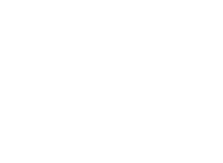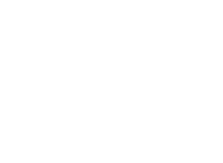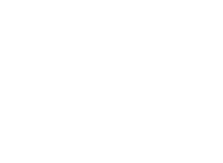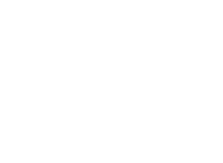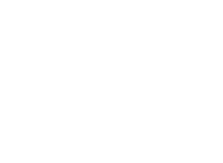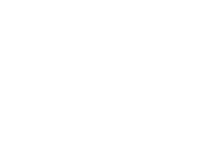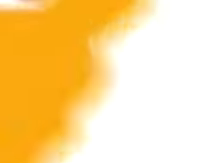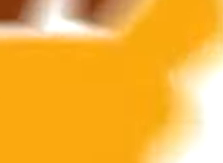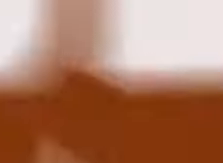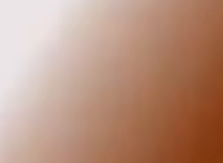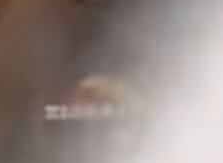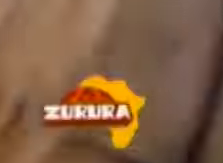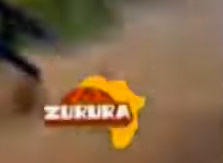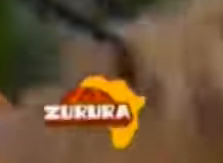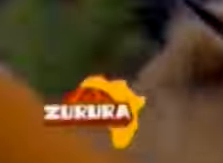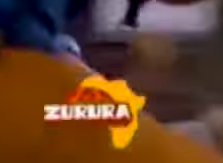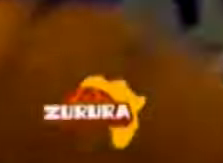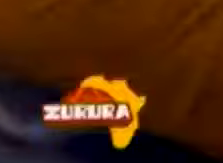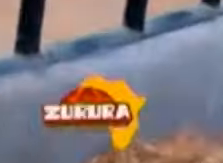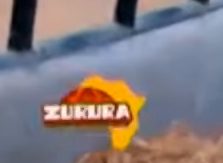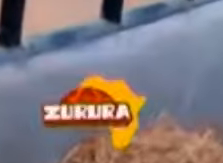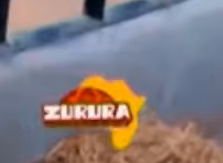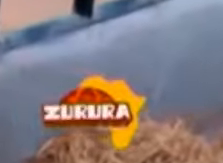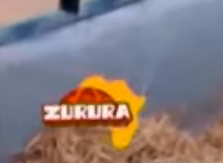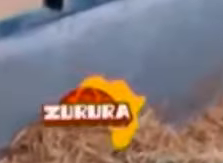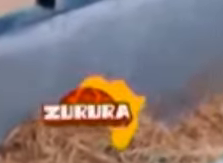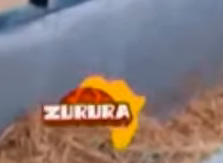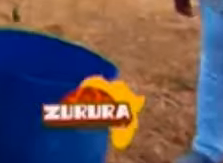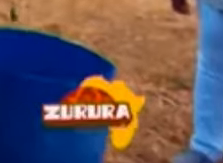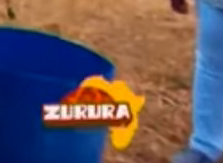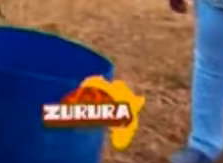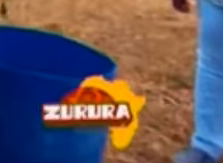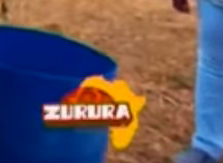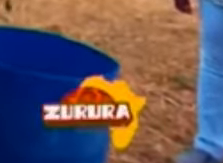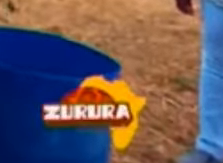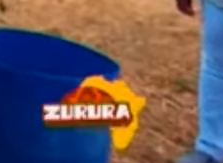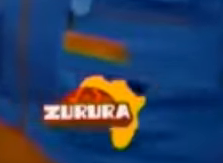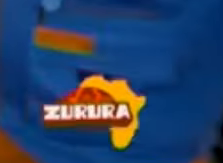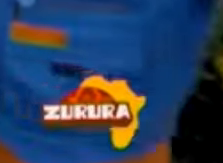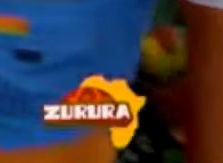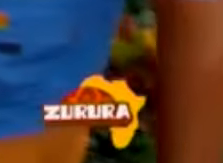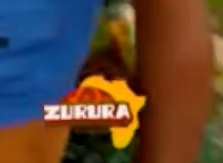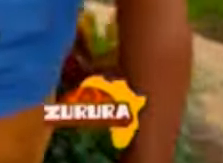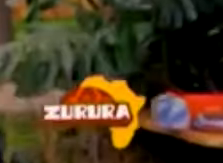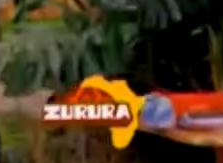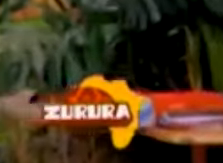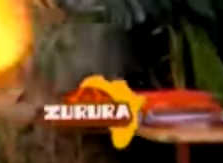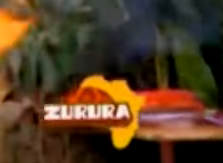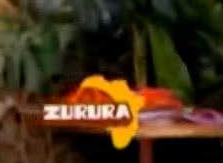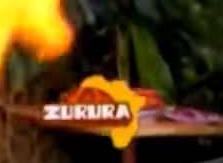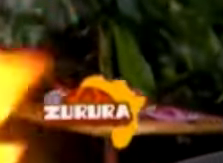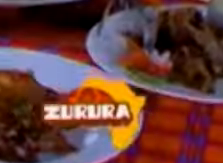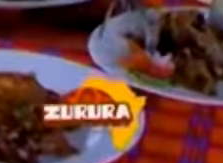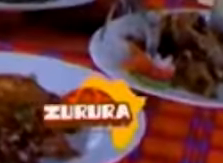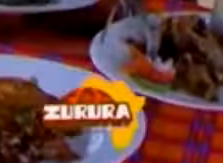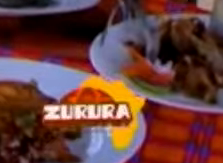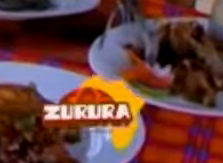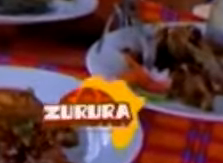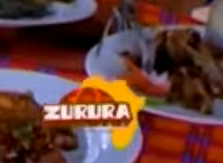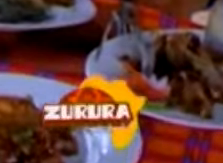On this week's episode of Zurura, we head to Kenya's backyard to visit our very own Wild West.